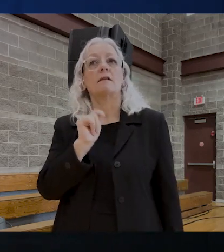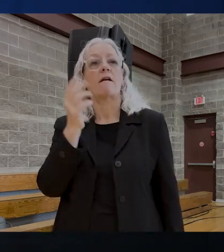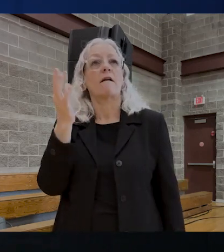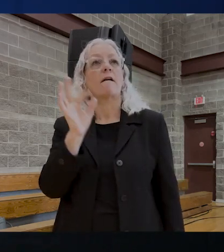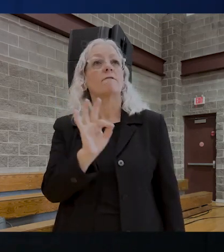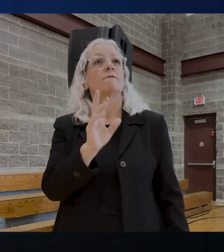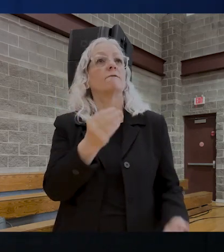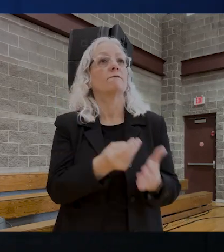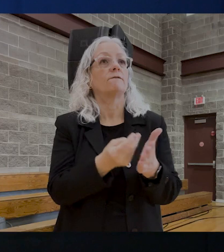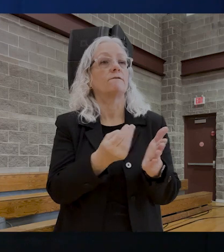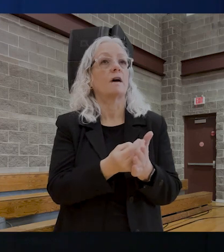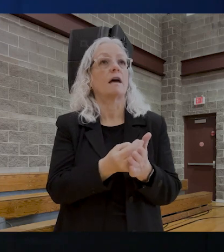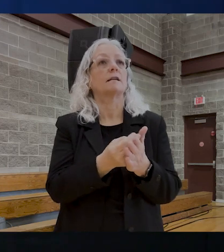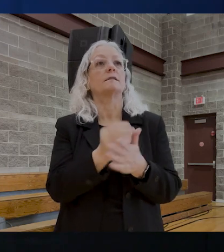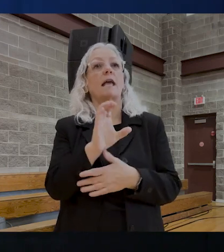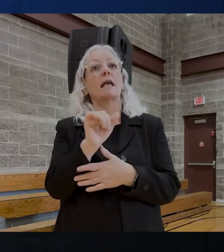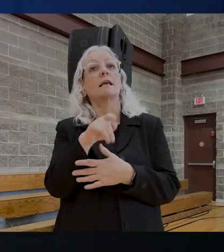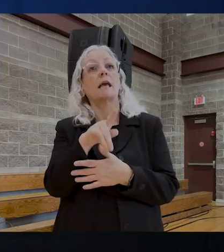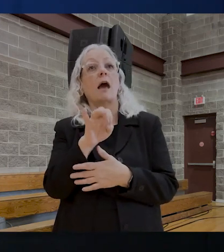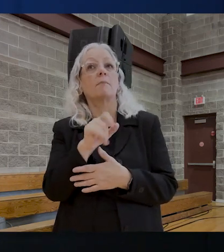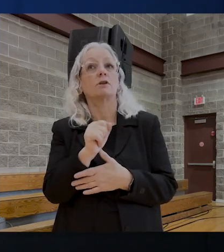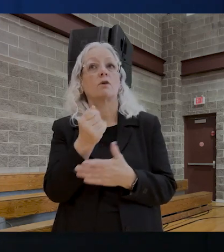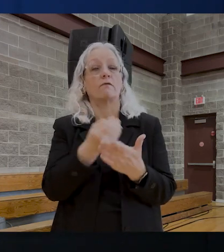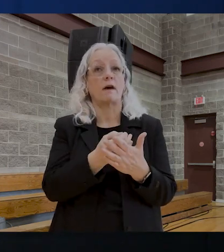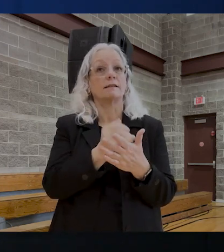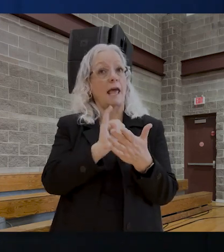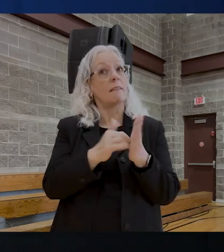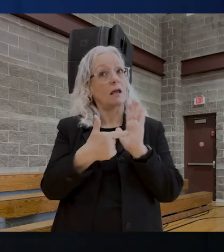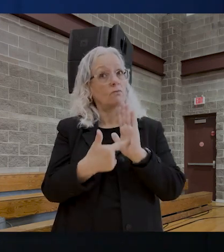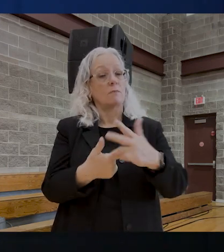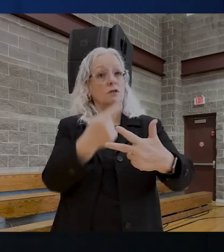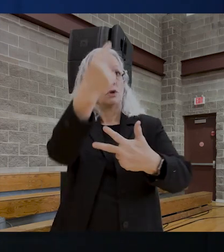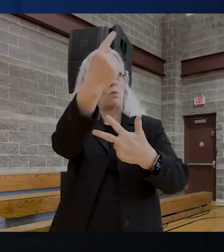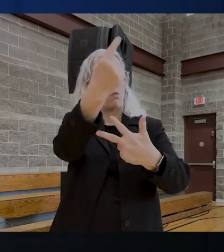funds, representing another third of Kansas City's budget.